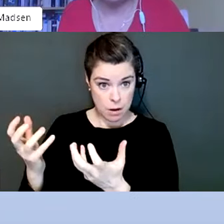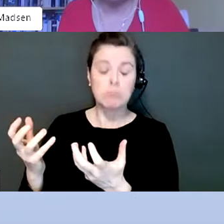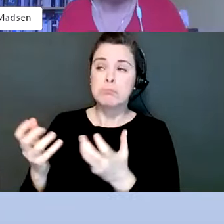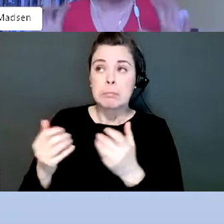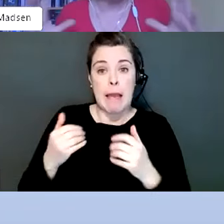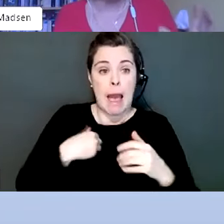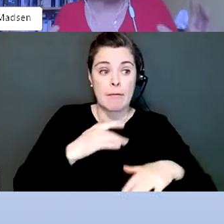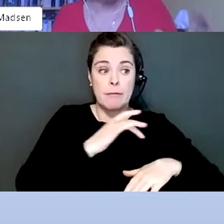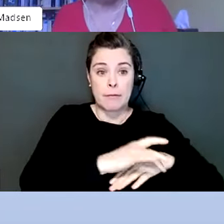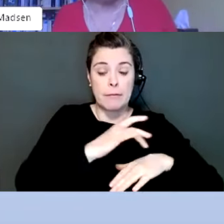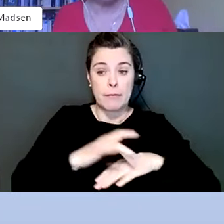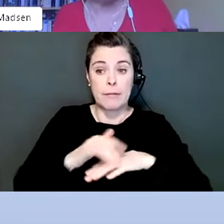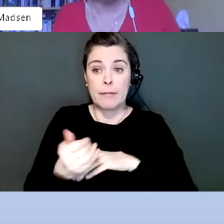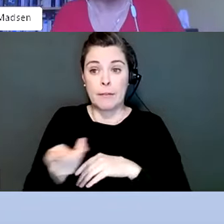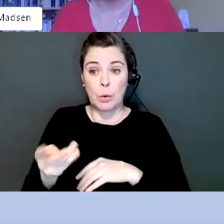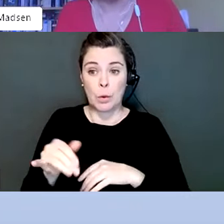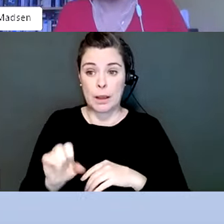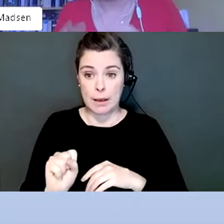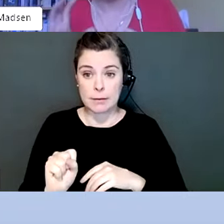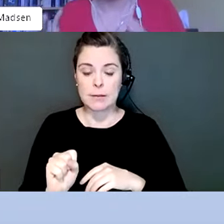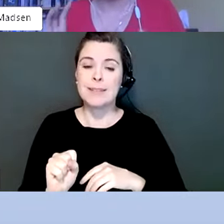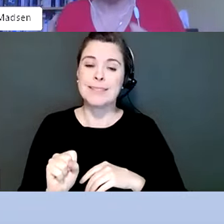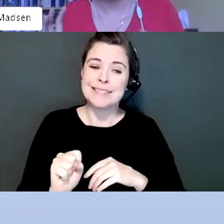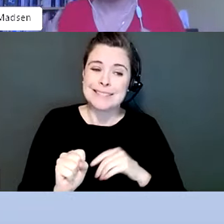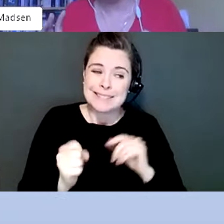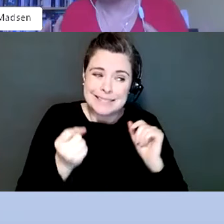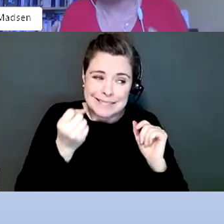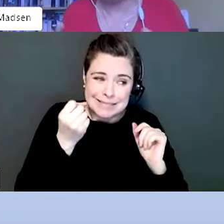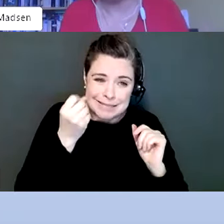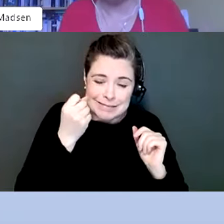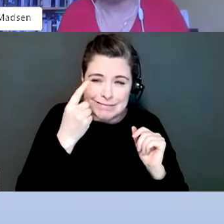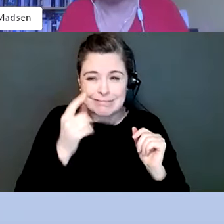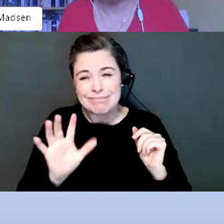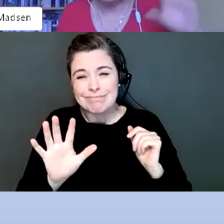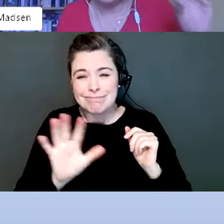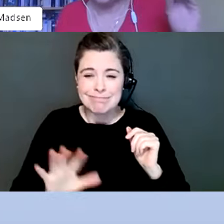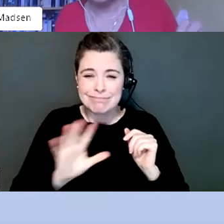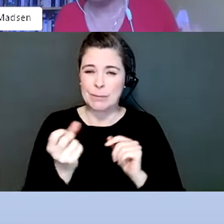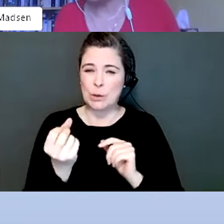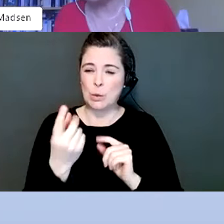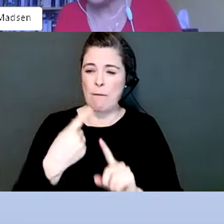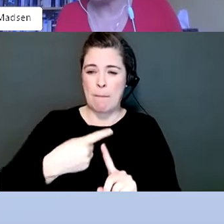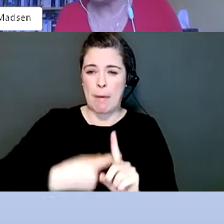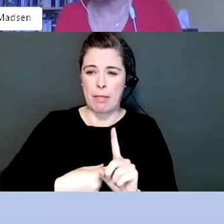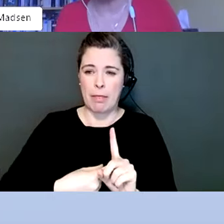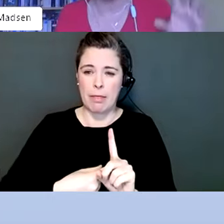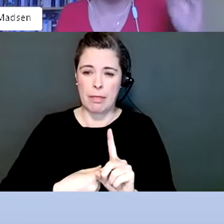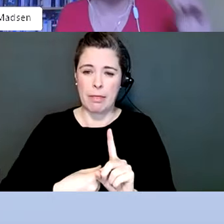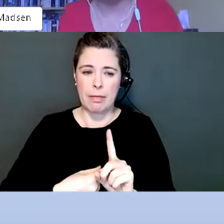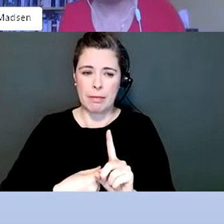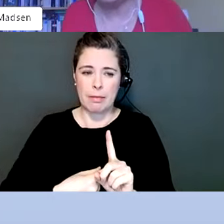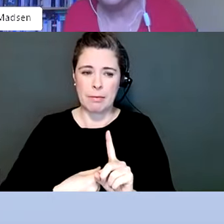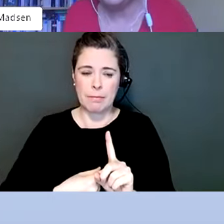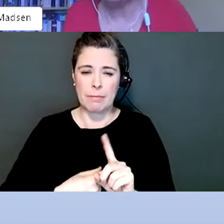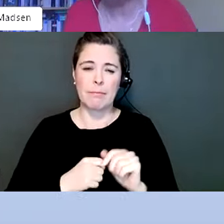available. But just to let you know that it takes approximately 12 months because there's 1 month of preparation with regard